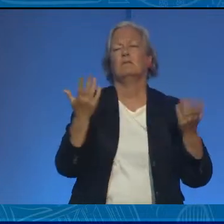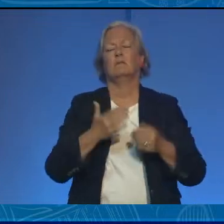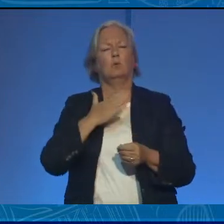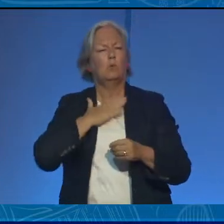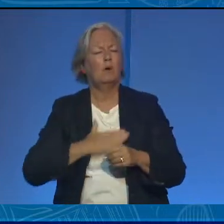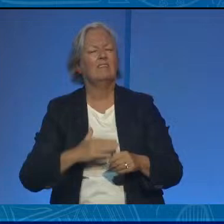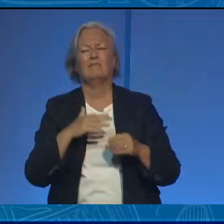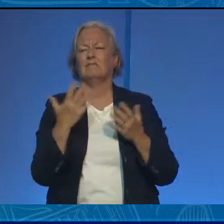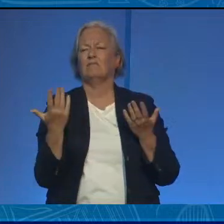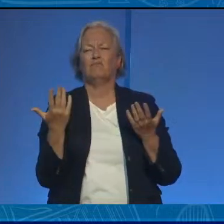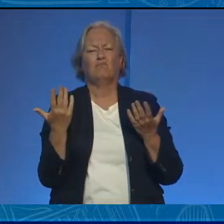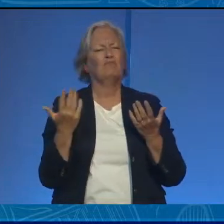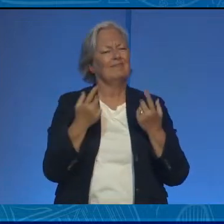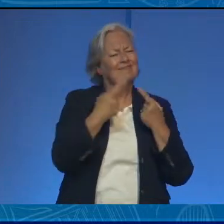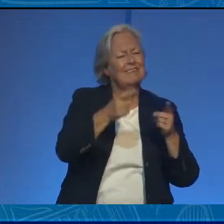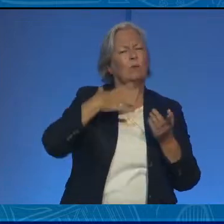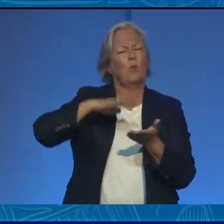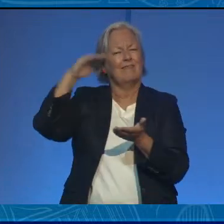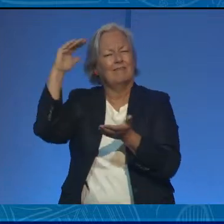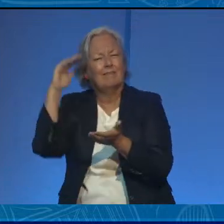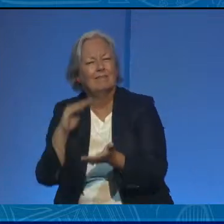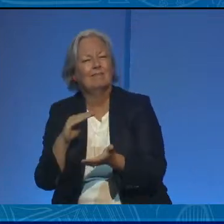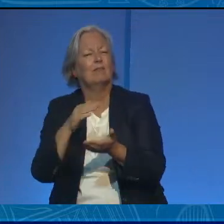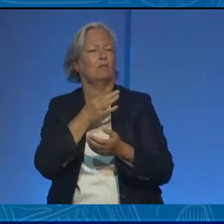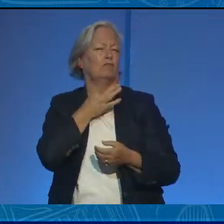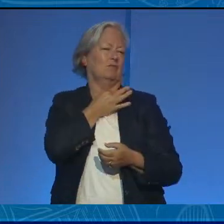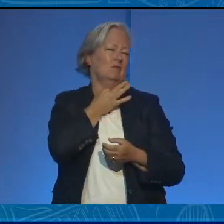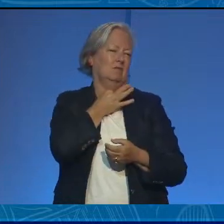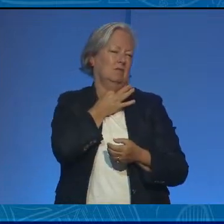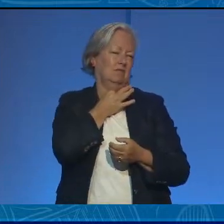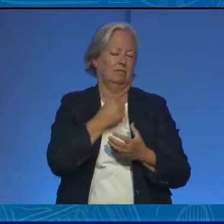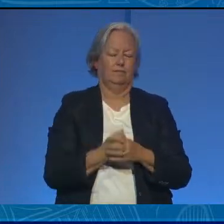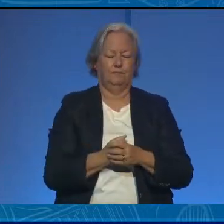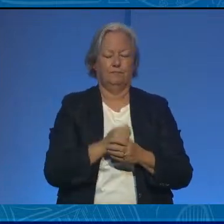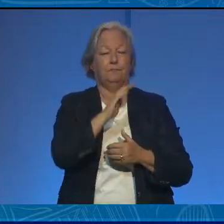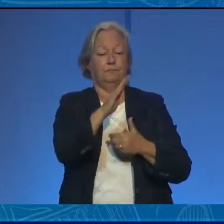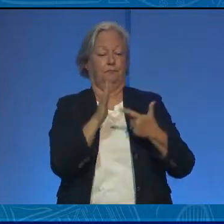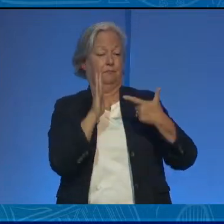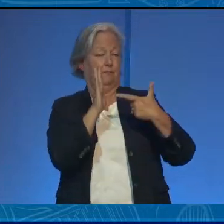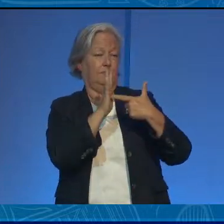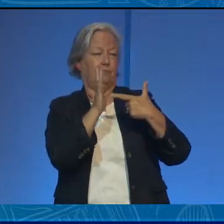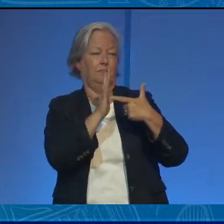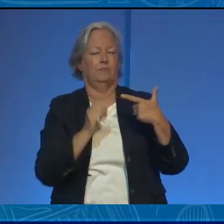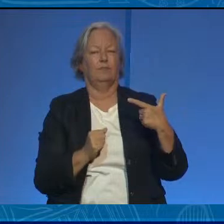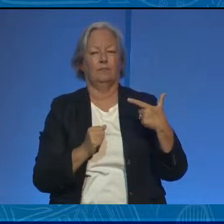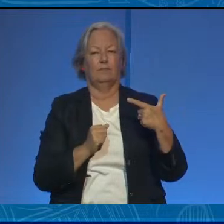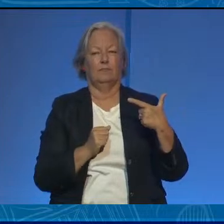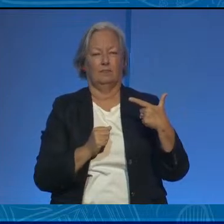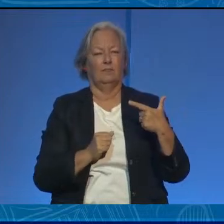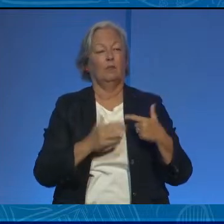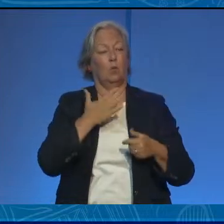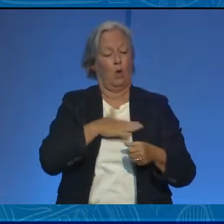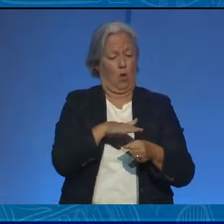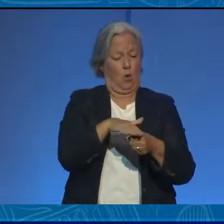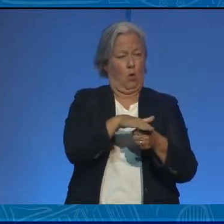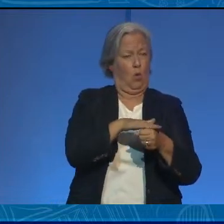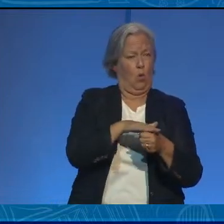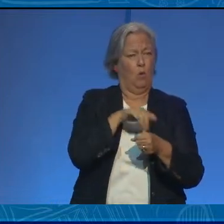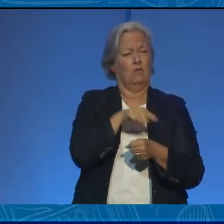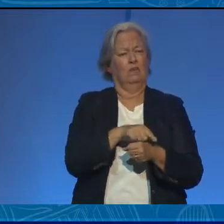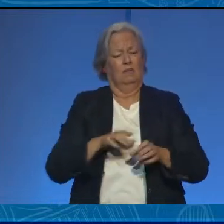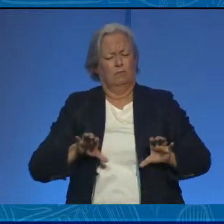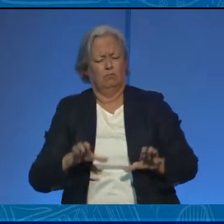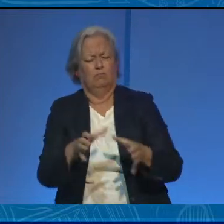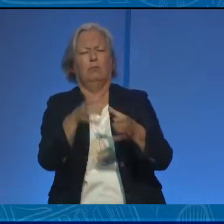new risk and reduce existing risk. Second, local action is essential to